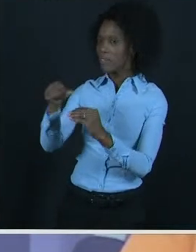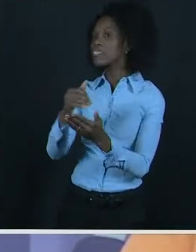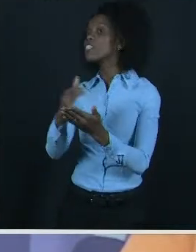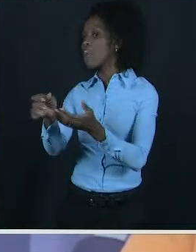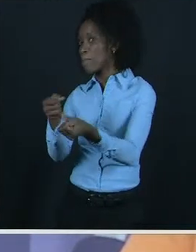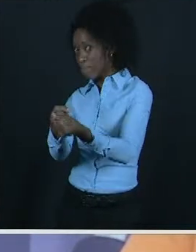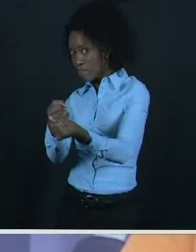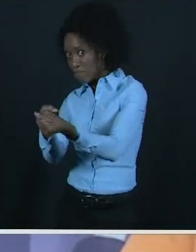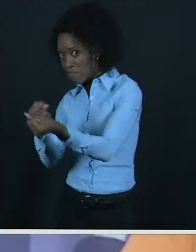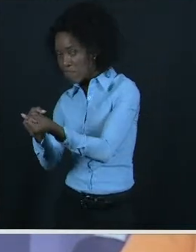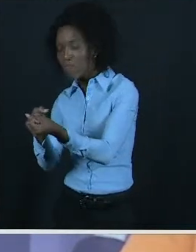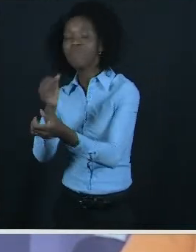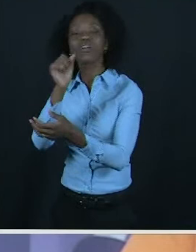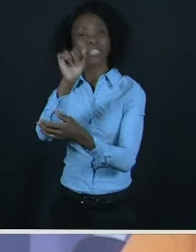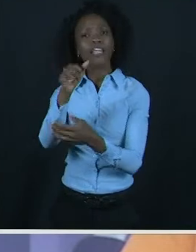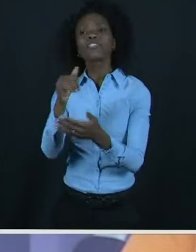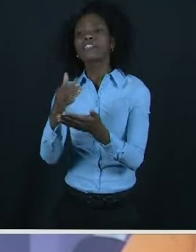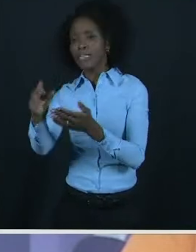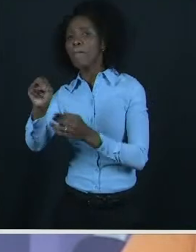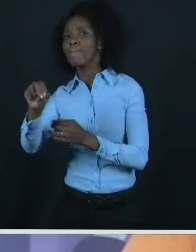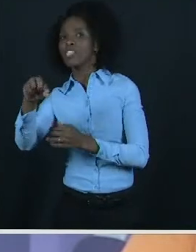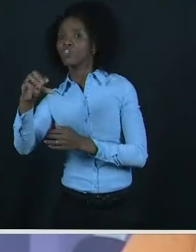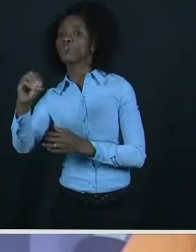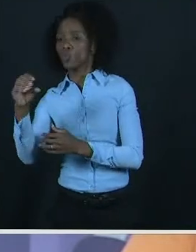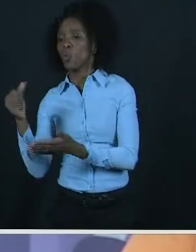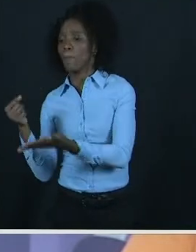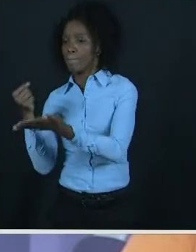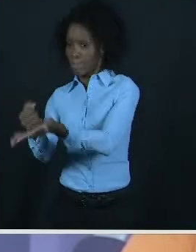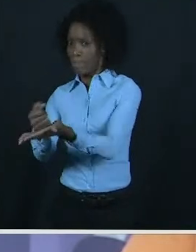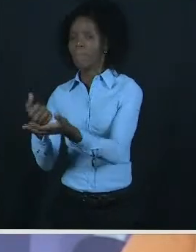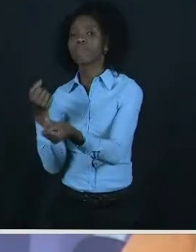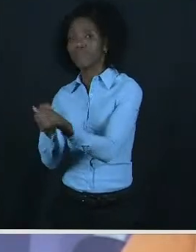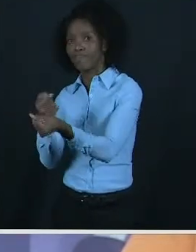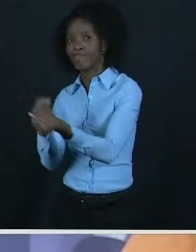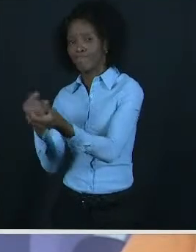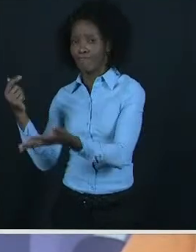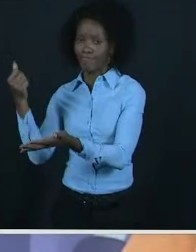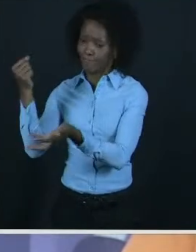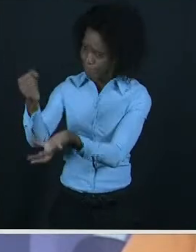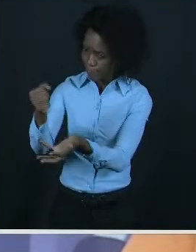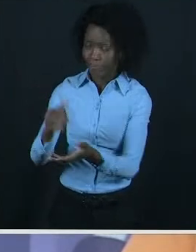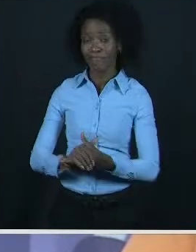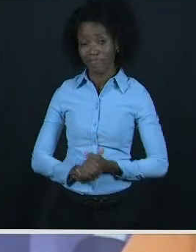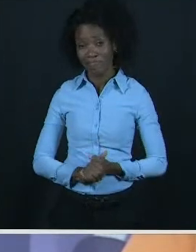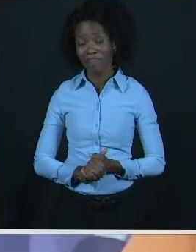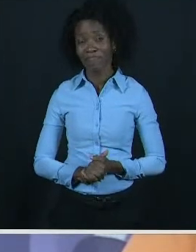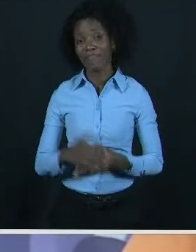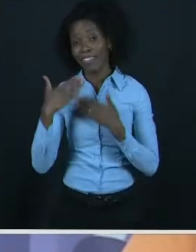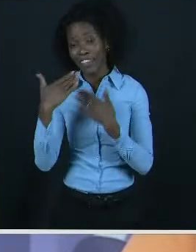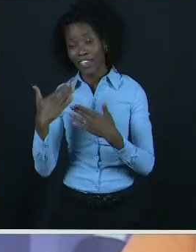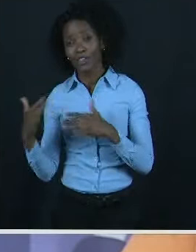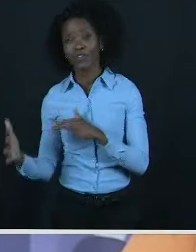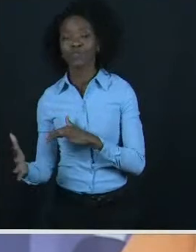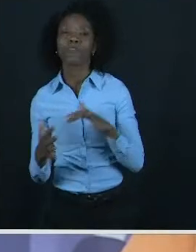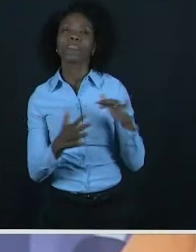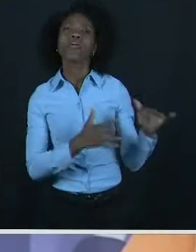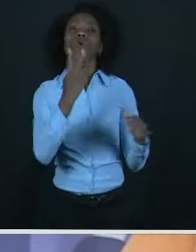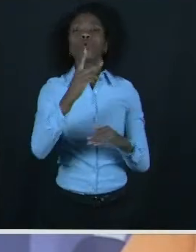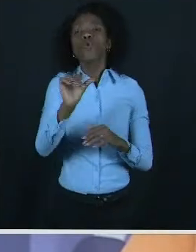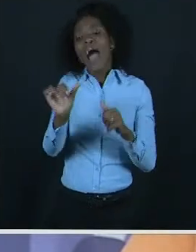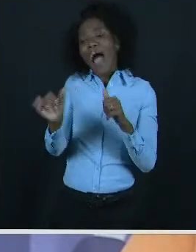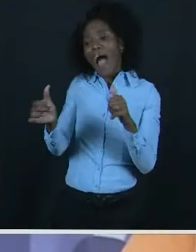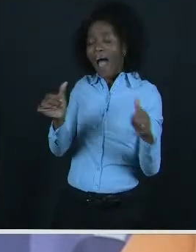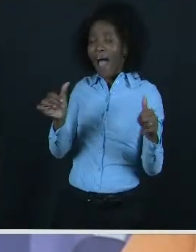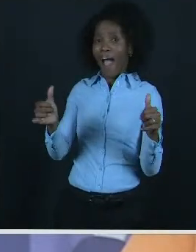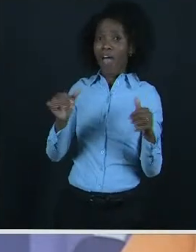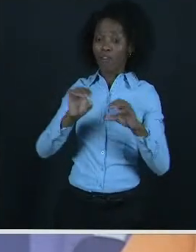indeed a number of non-governmental organizations. And we welcome these other